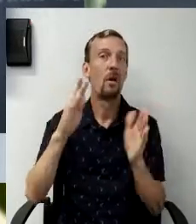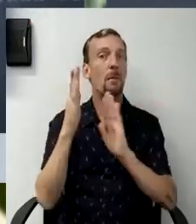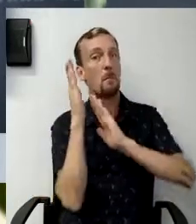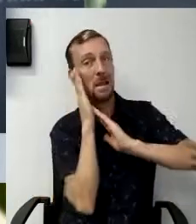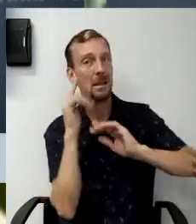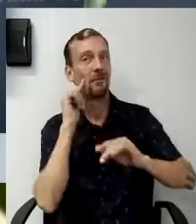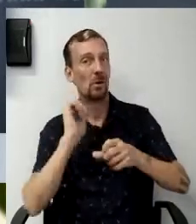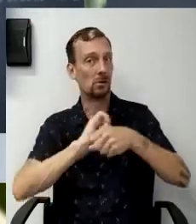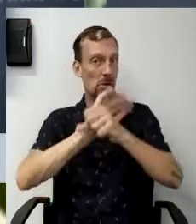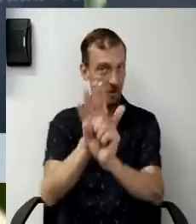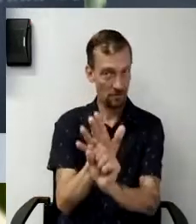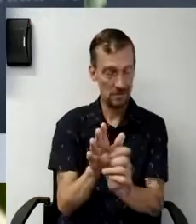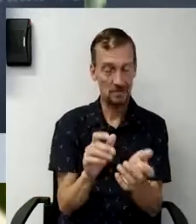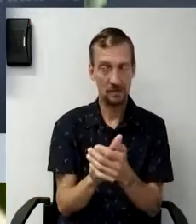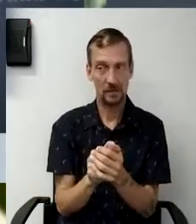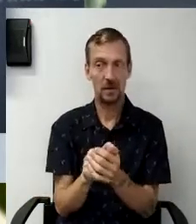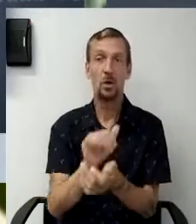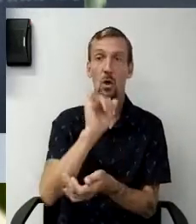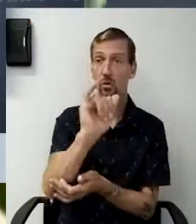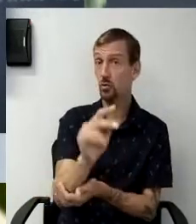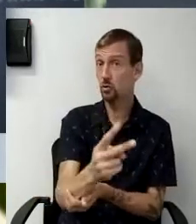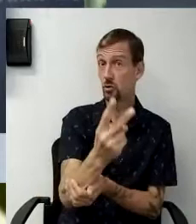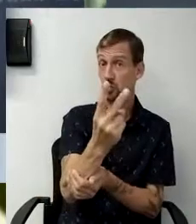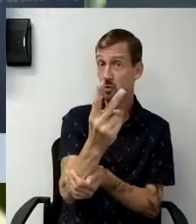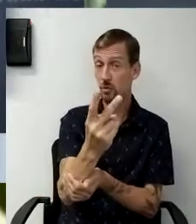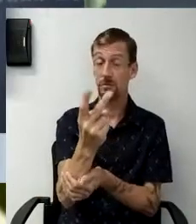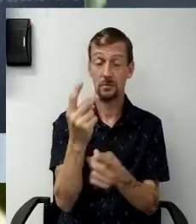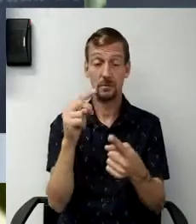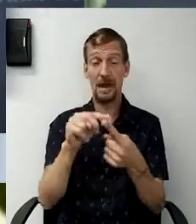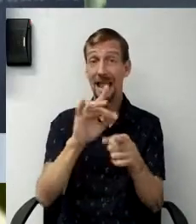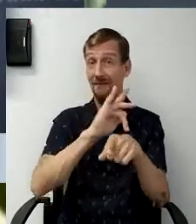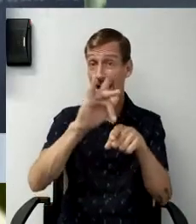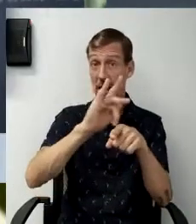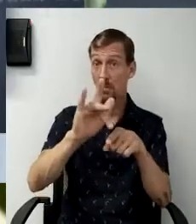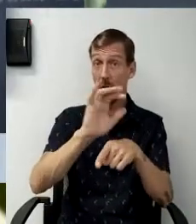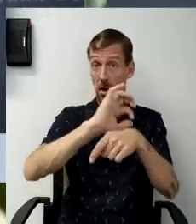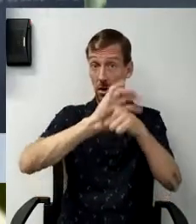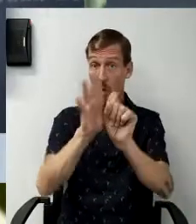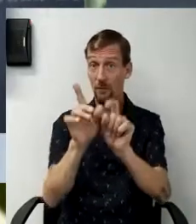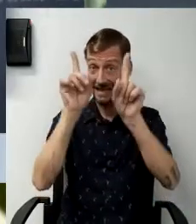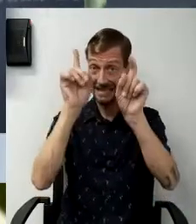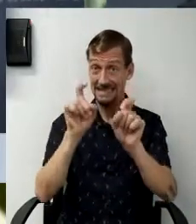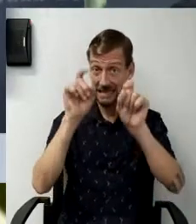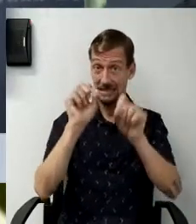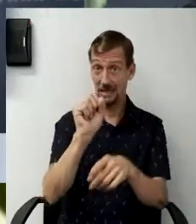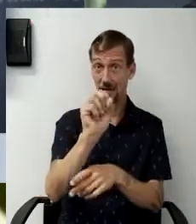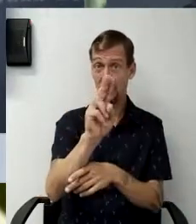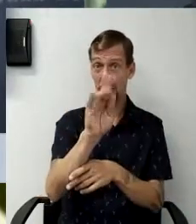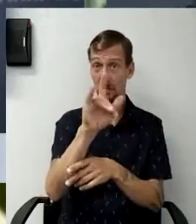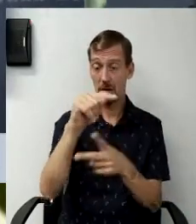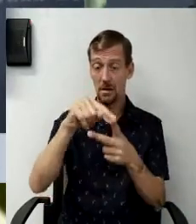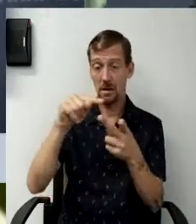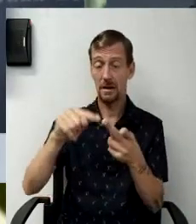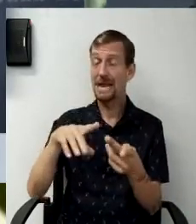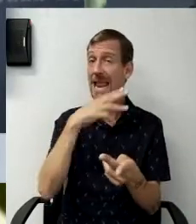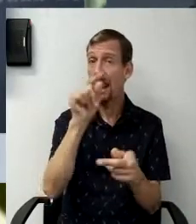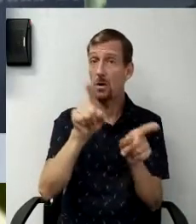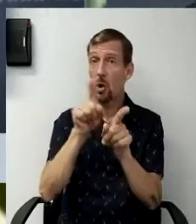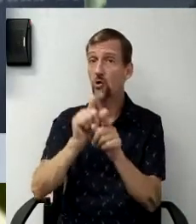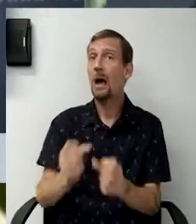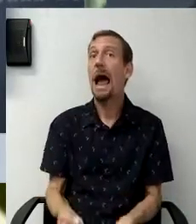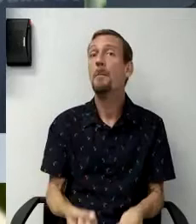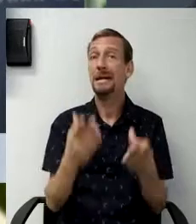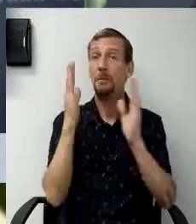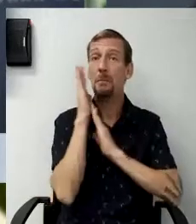capacity. So really those two events, the availability of COVID testing supplies, the availability of inpatient